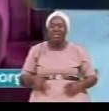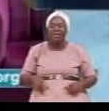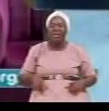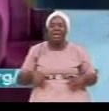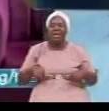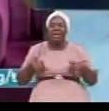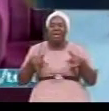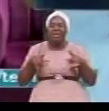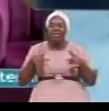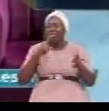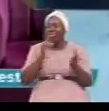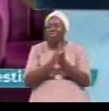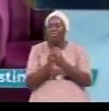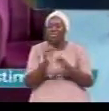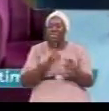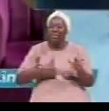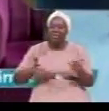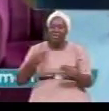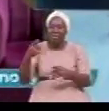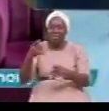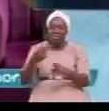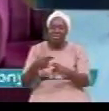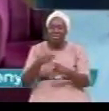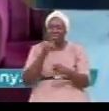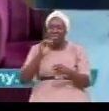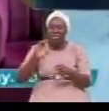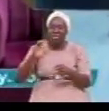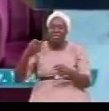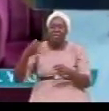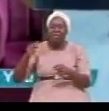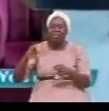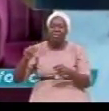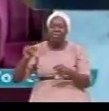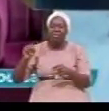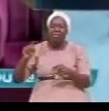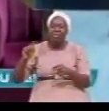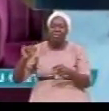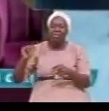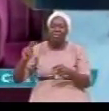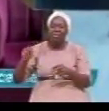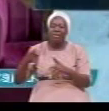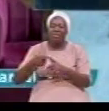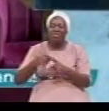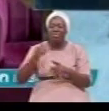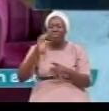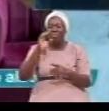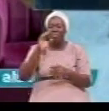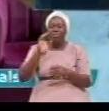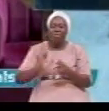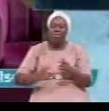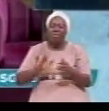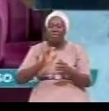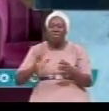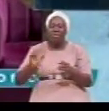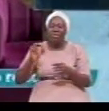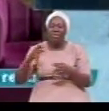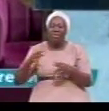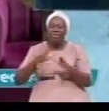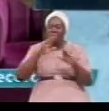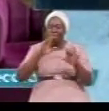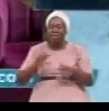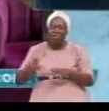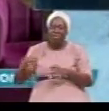Praise the Lord. My name is Christiana Orok. I am in Cross River State, Calabar